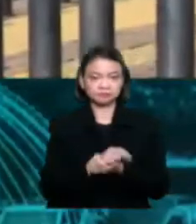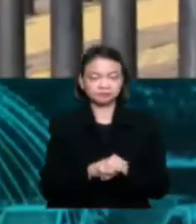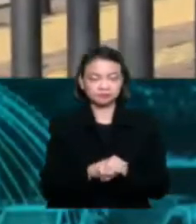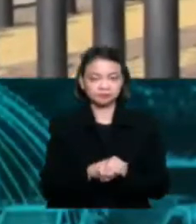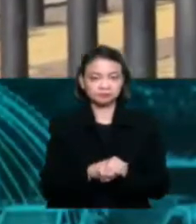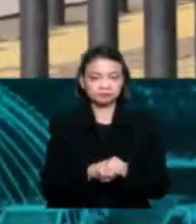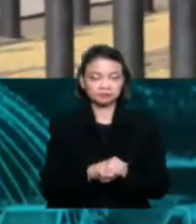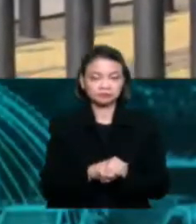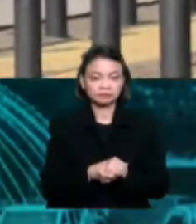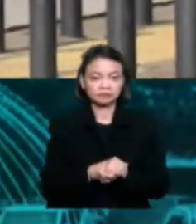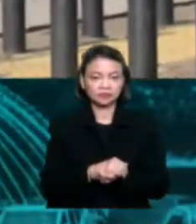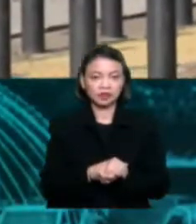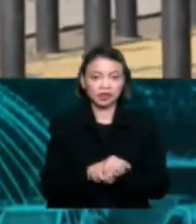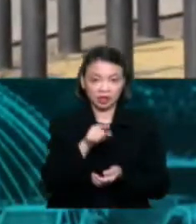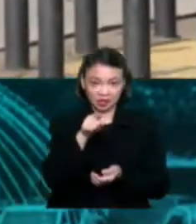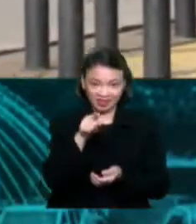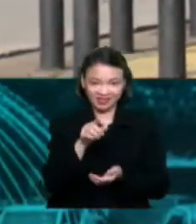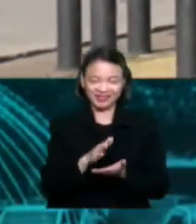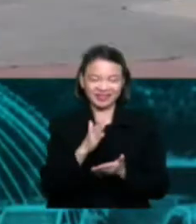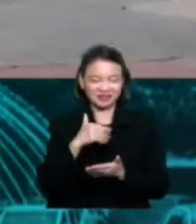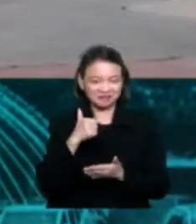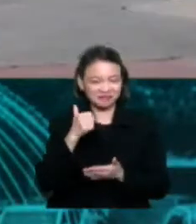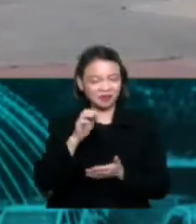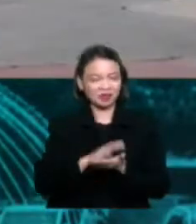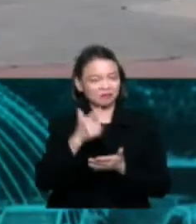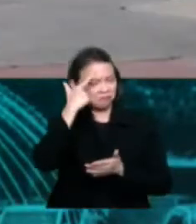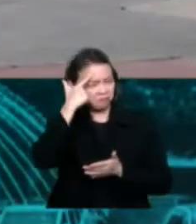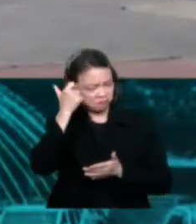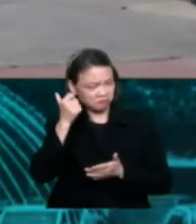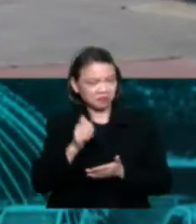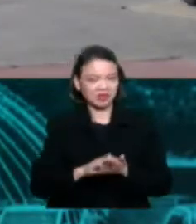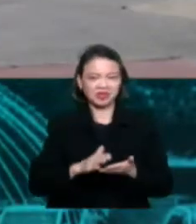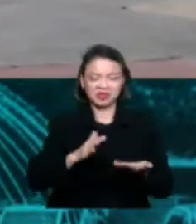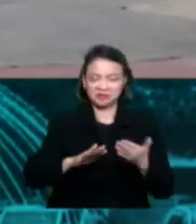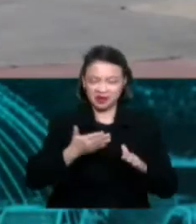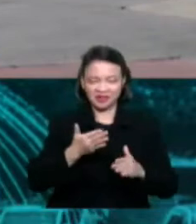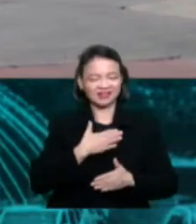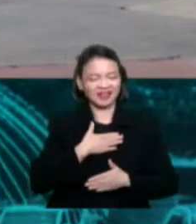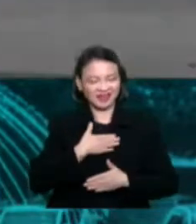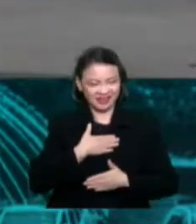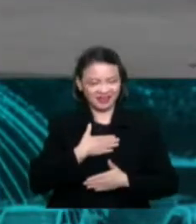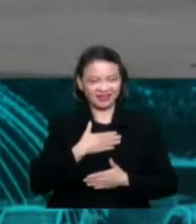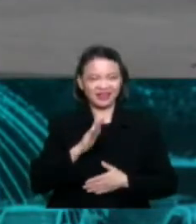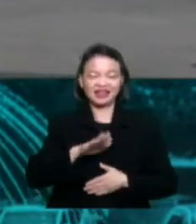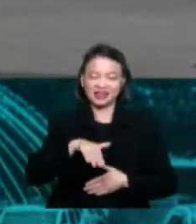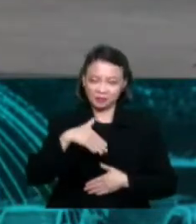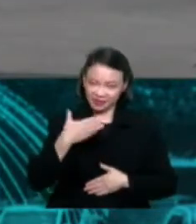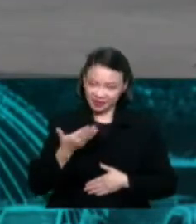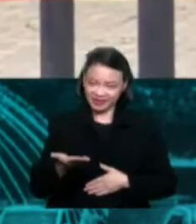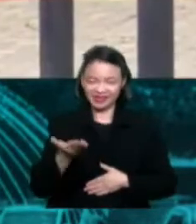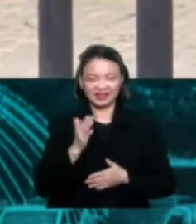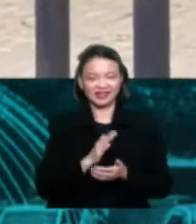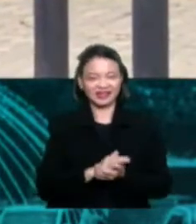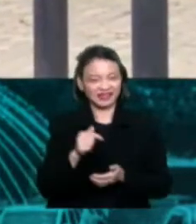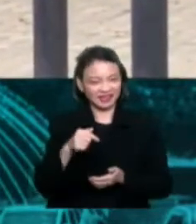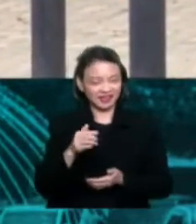this. Now, we have looked at a systemic review in more than 55 various research papers that are